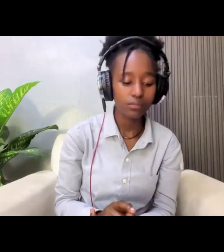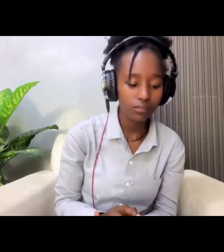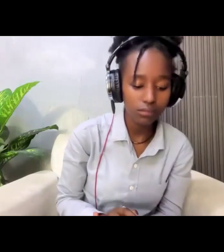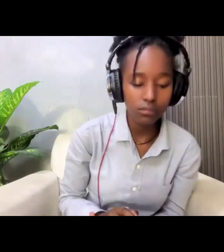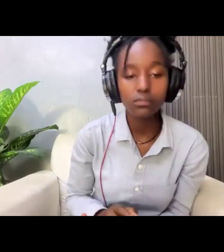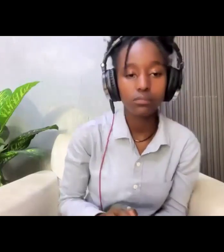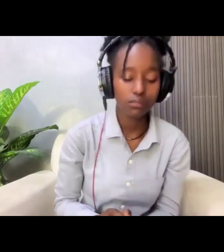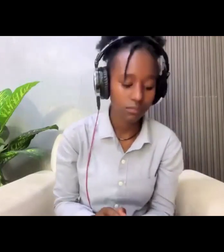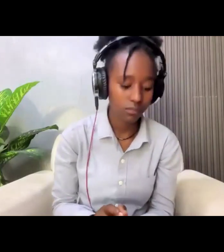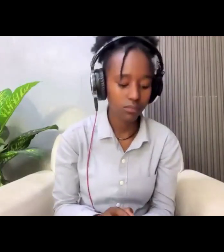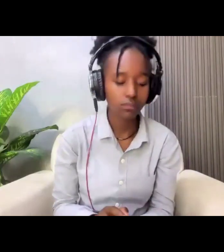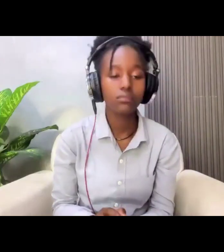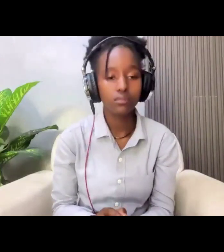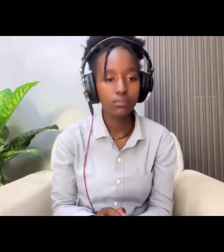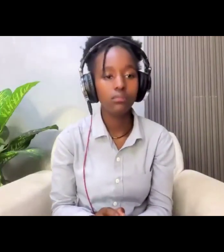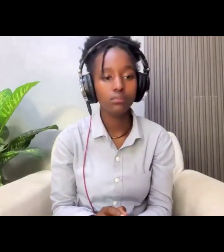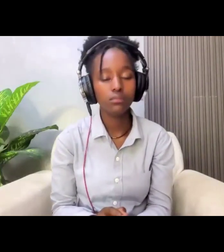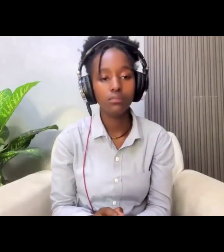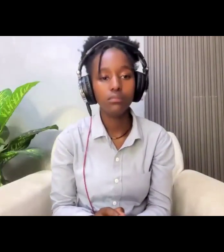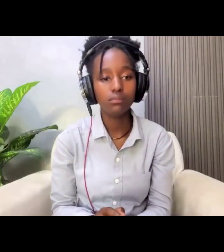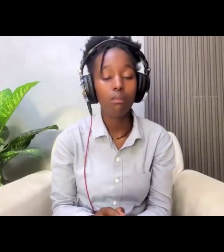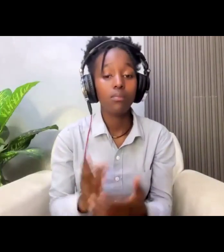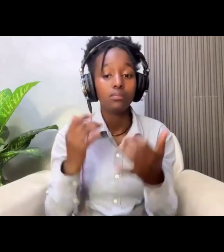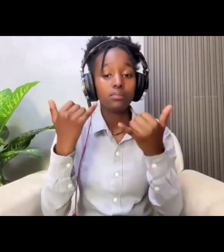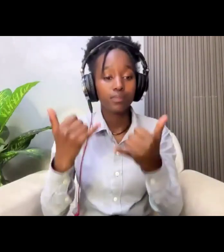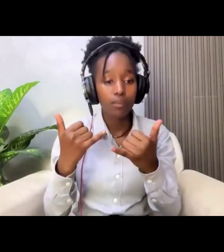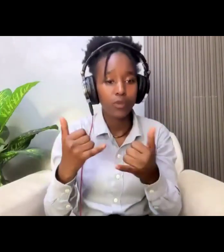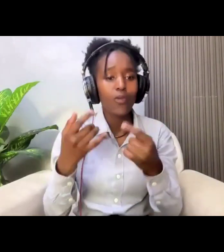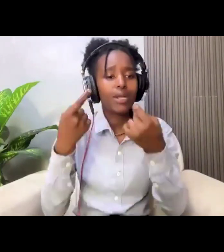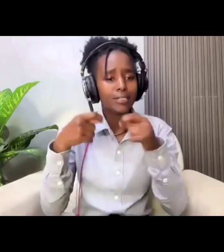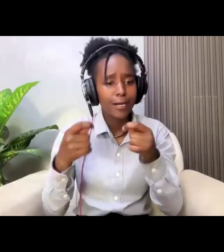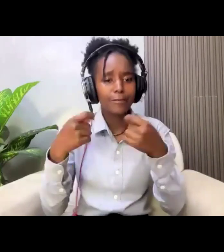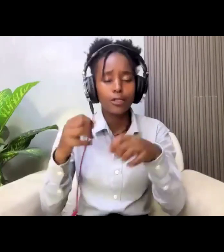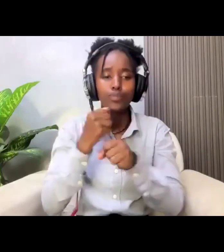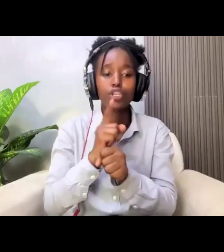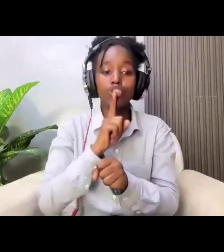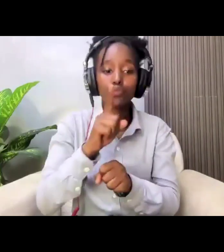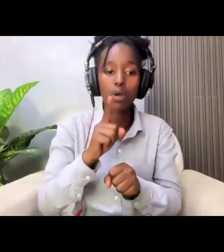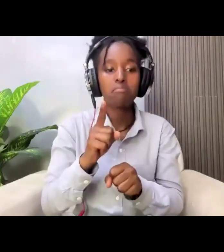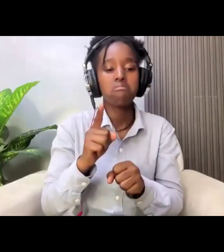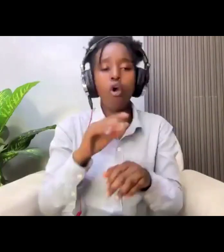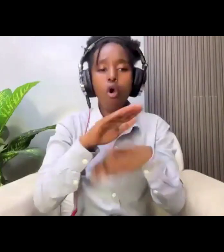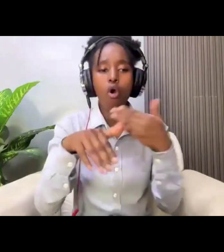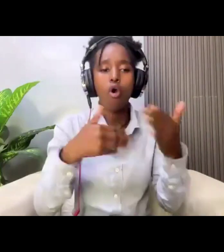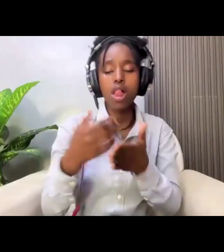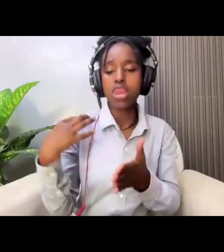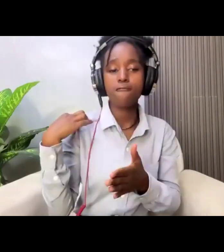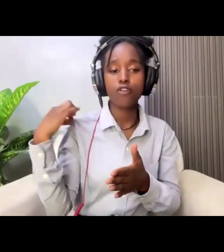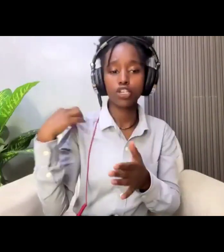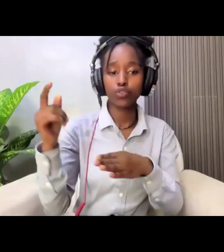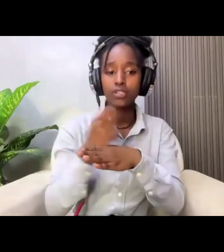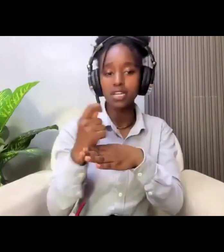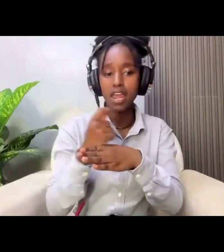if you go on from there. Oh, okay. Development of pathways and articulations for the vocational training in